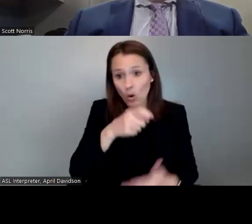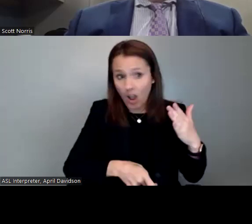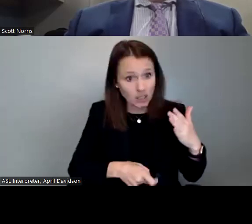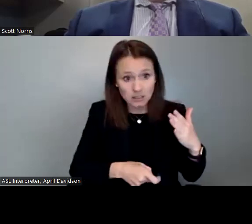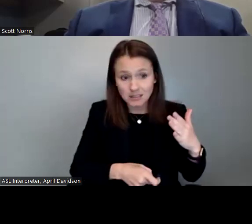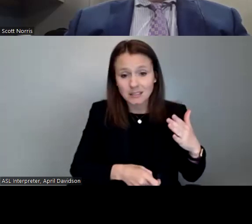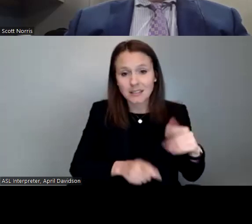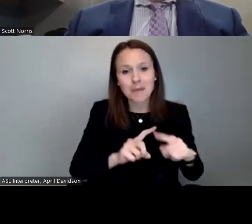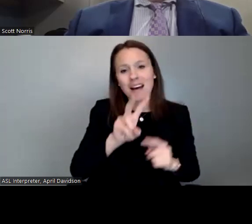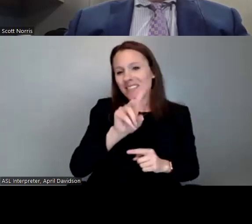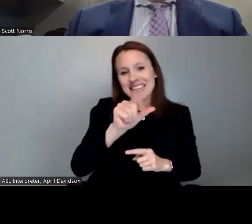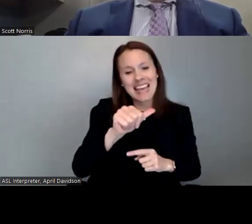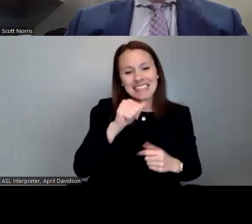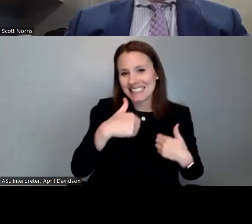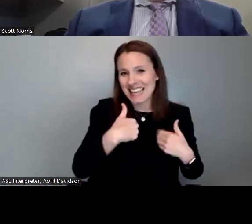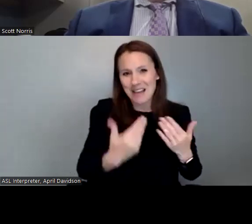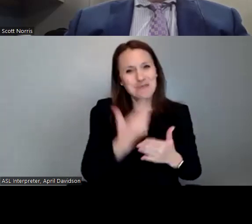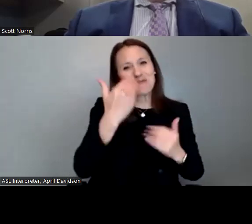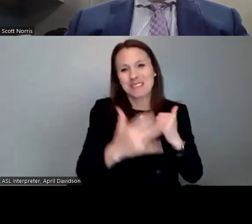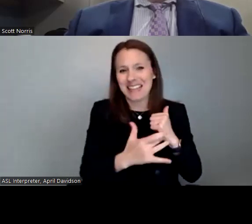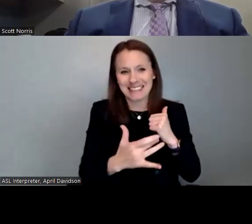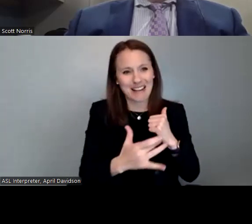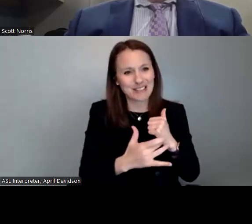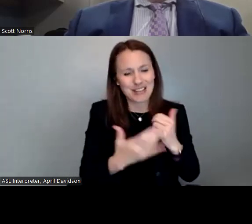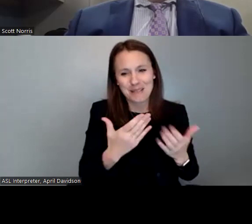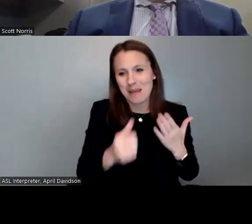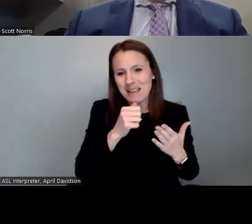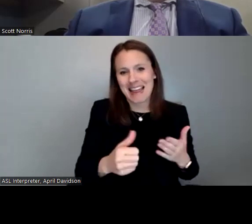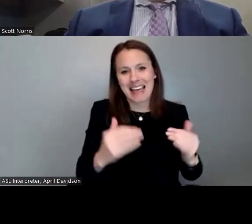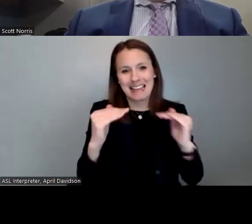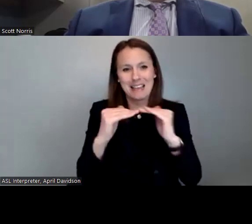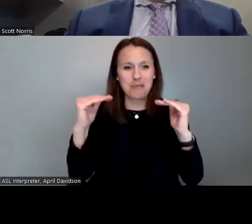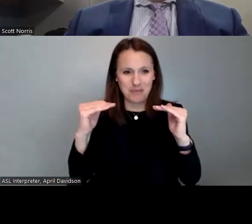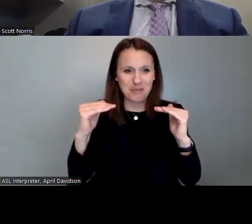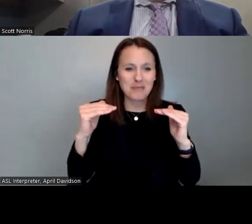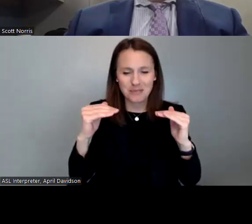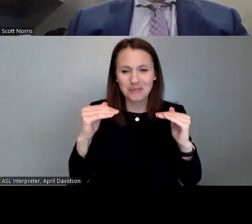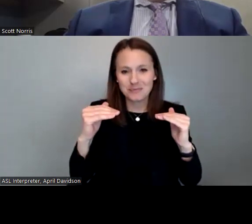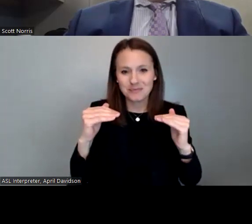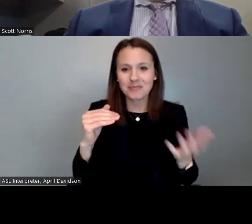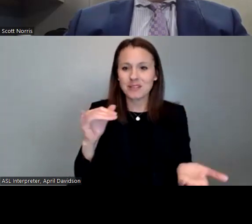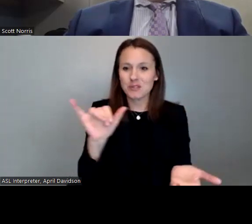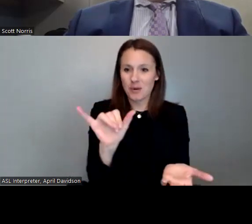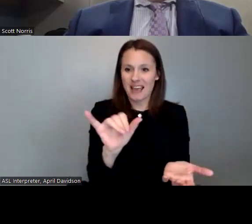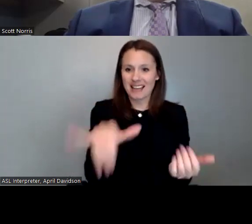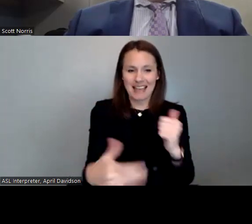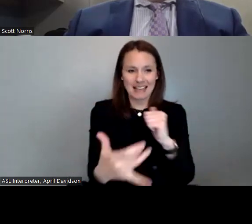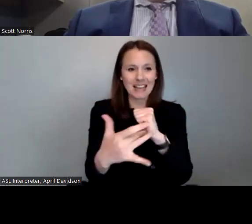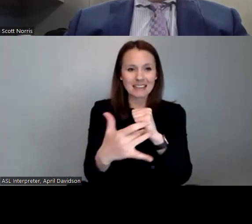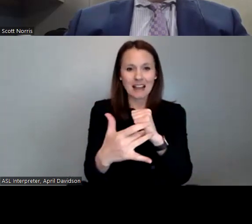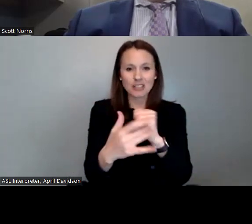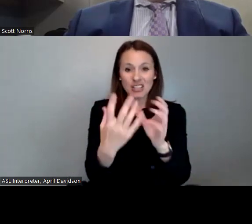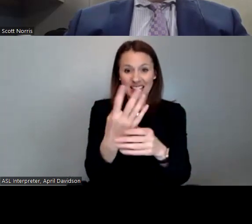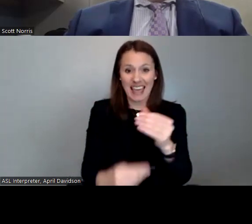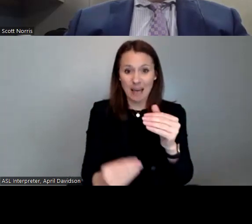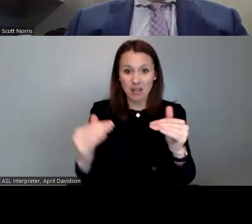of these emerging technologies and may not be on the roadmap. So as that technological gap